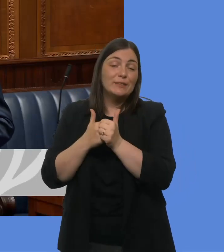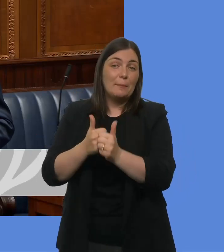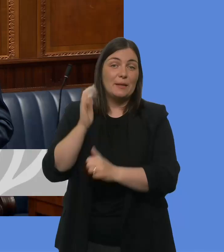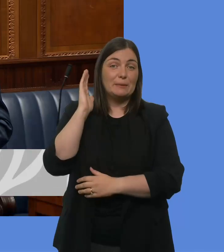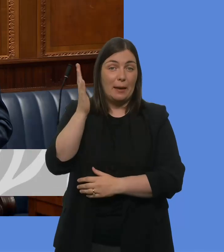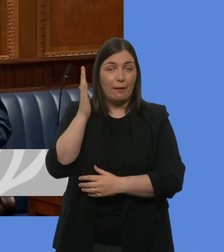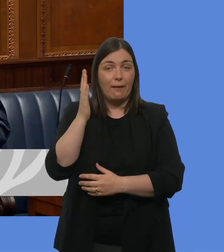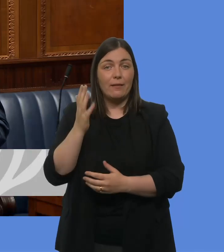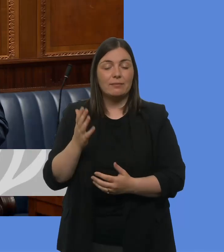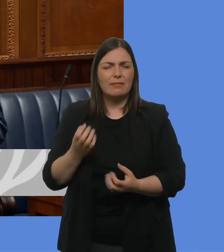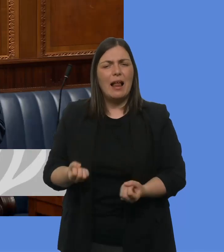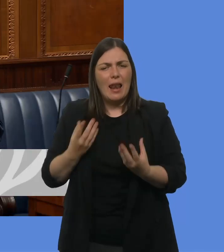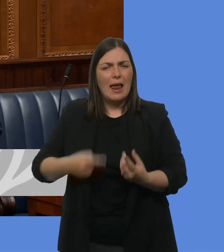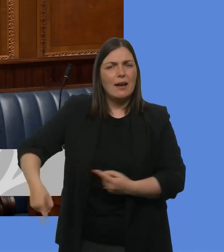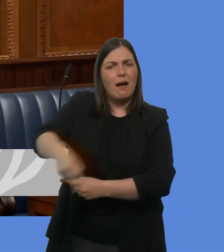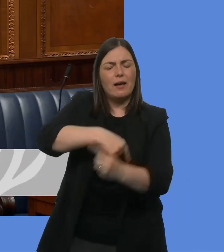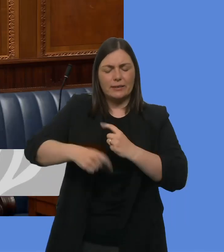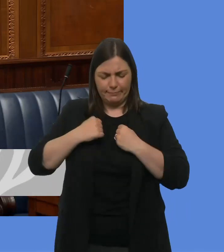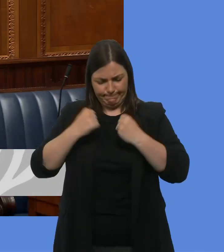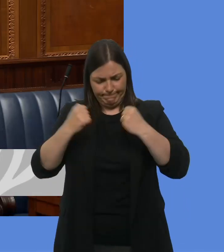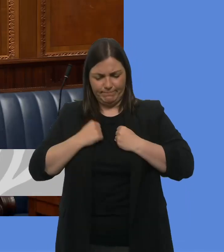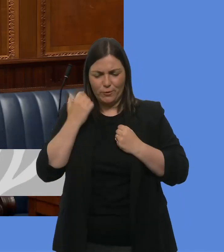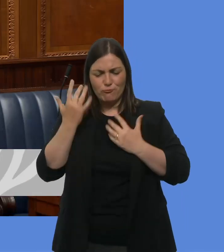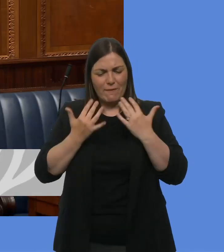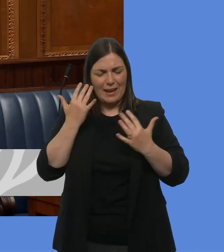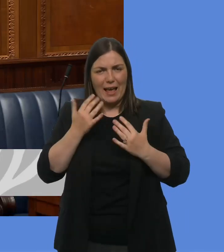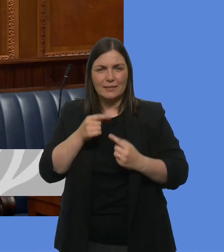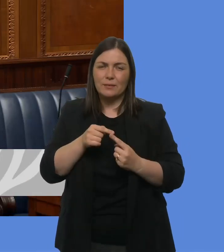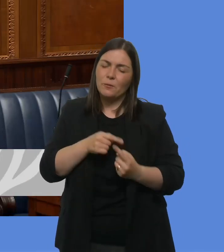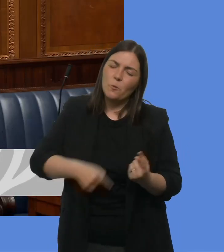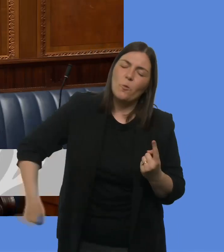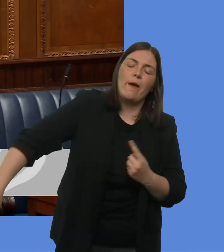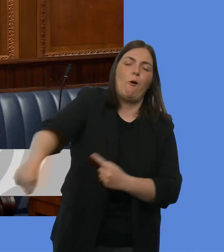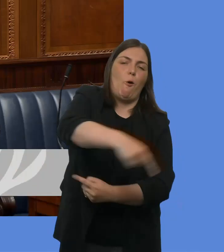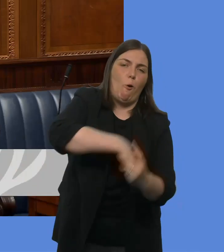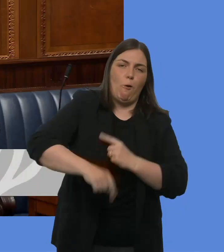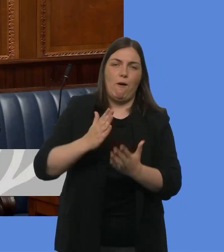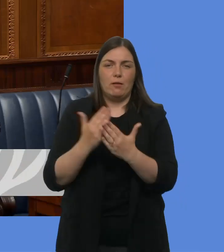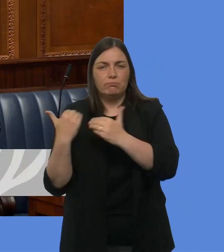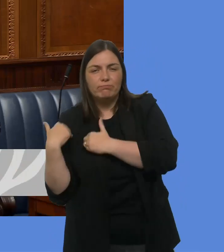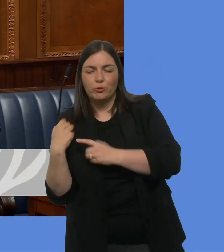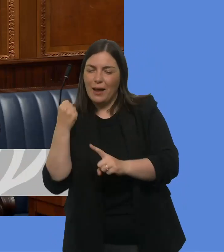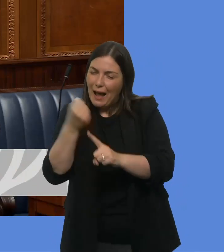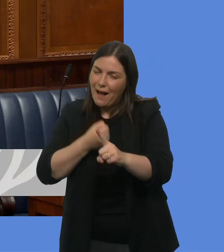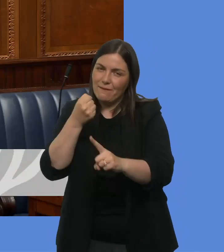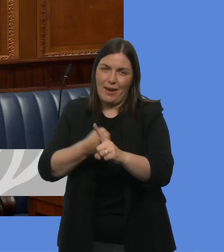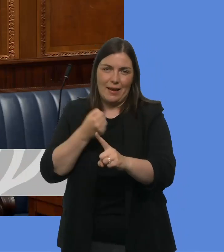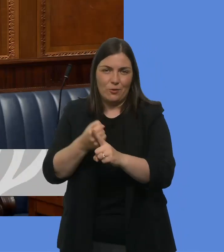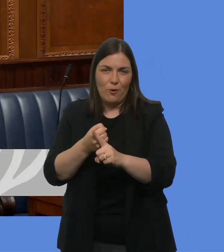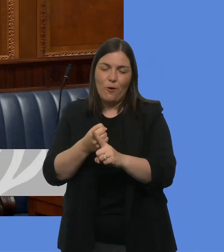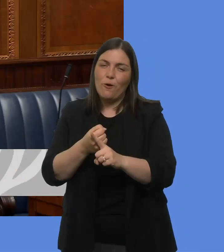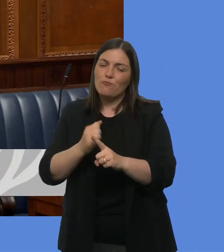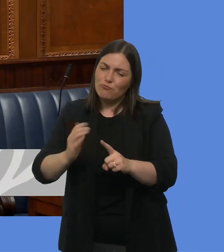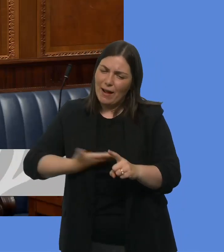our shared responsibility to advocate for the rights and needs of every child. As already has been